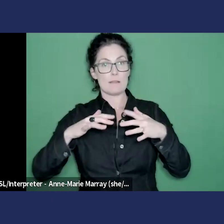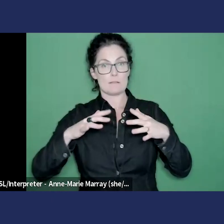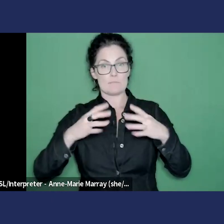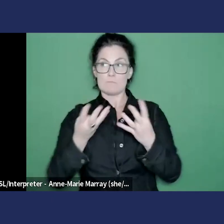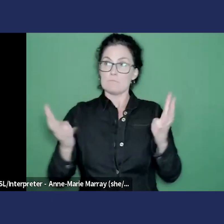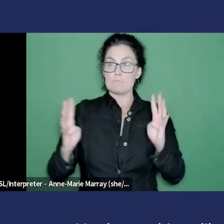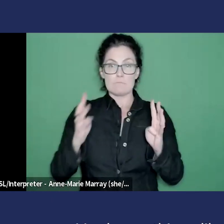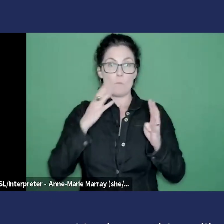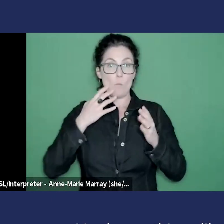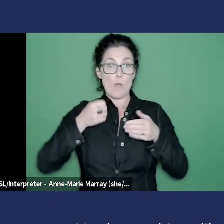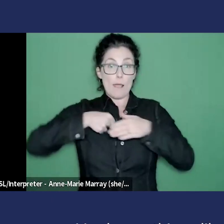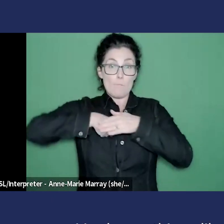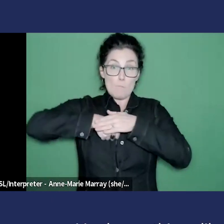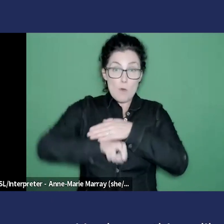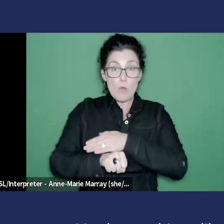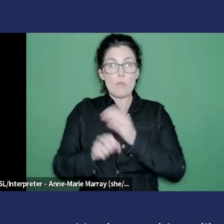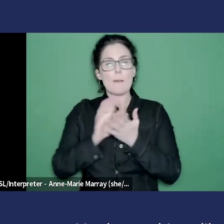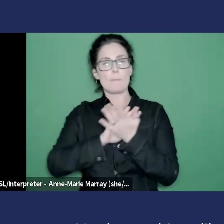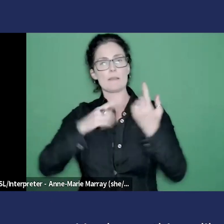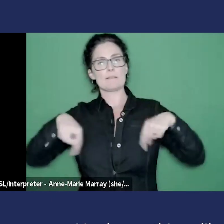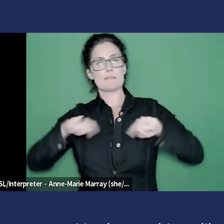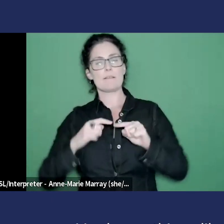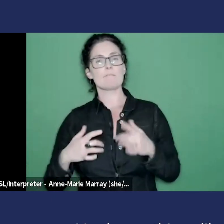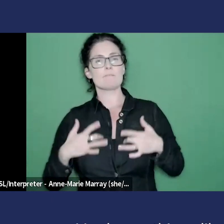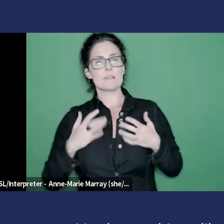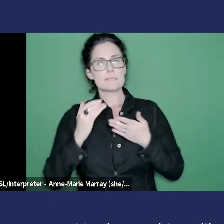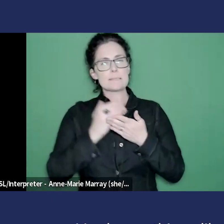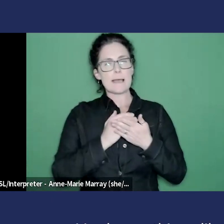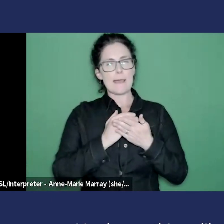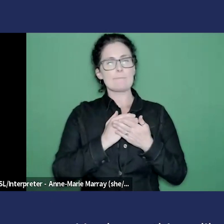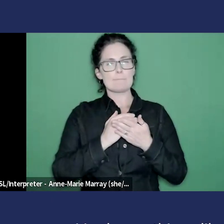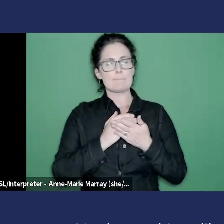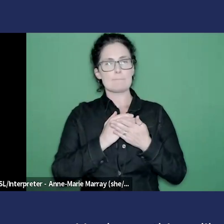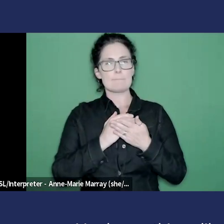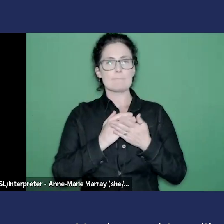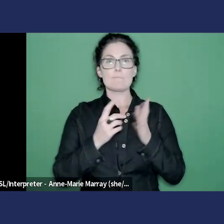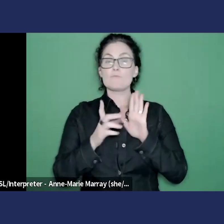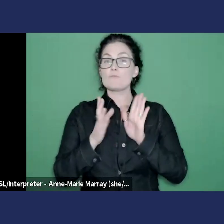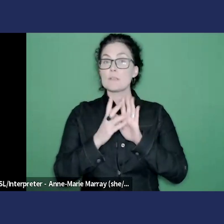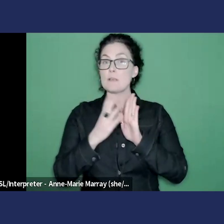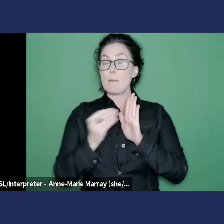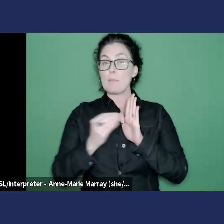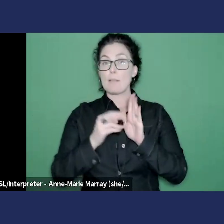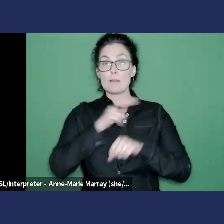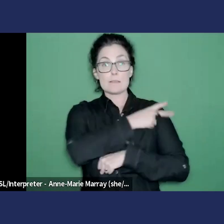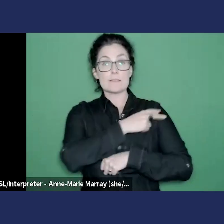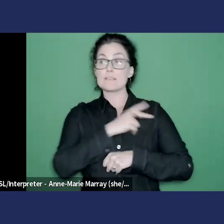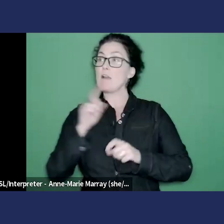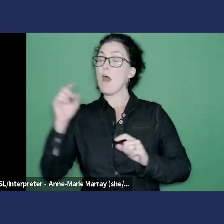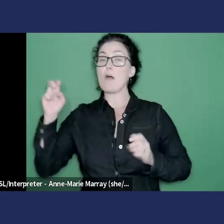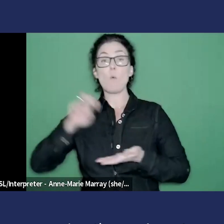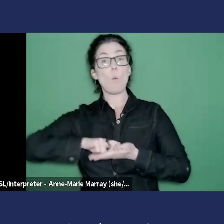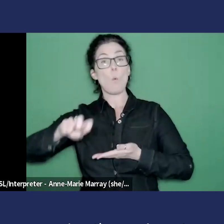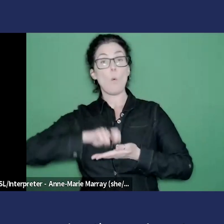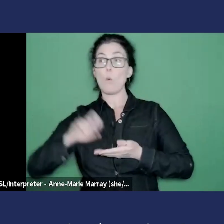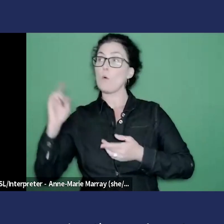And you know, things like, as I say, the pace, you know, are the staff walking around and they're not rushing around?